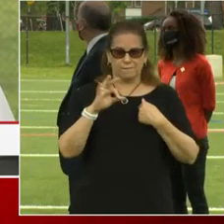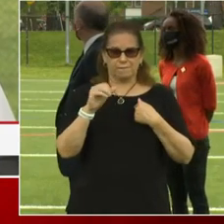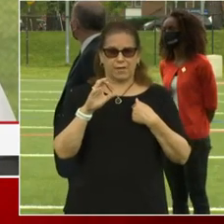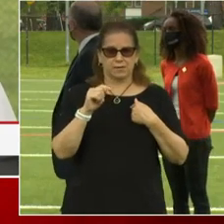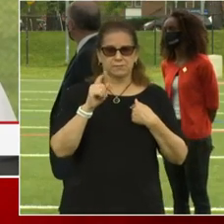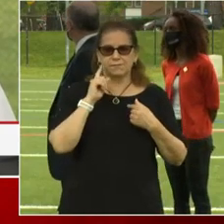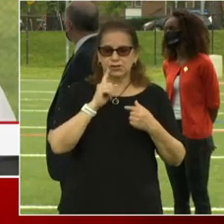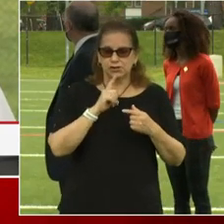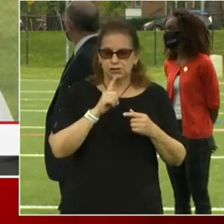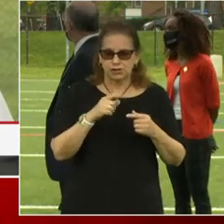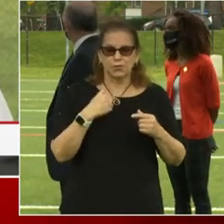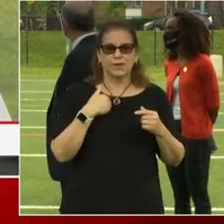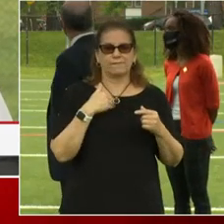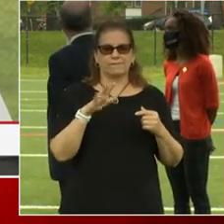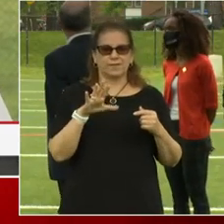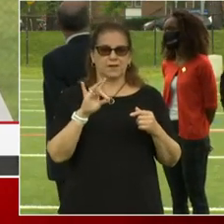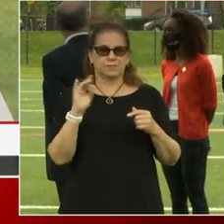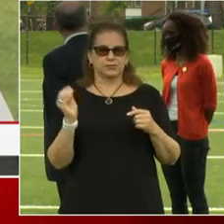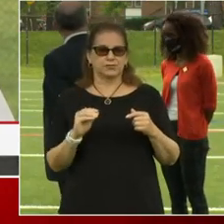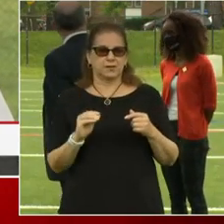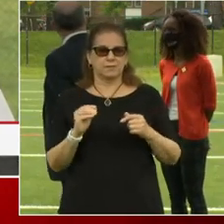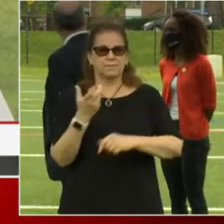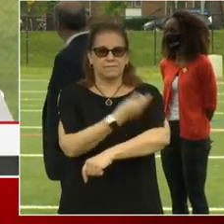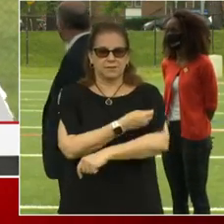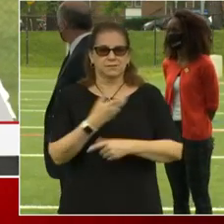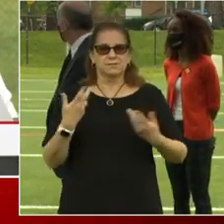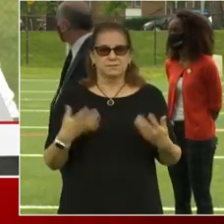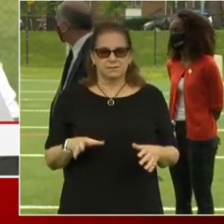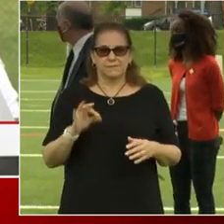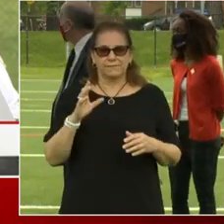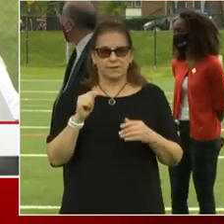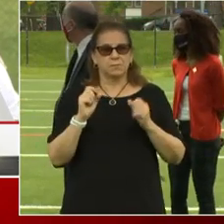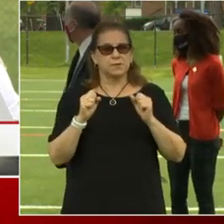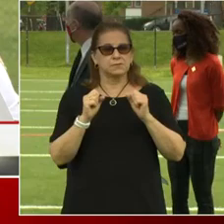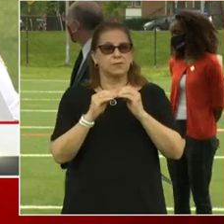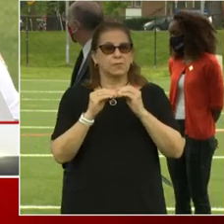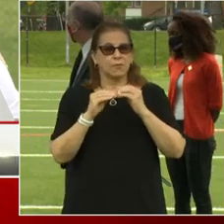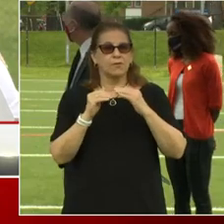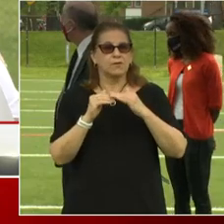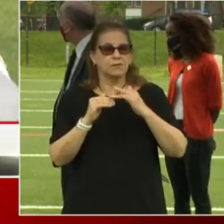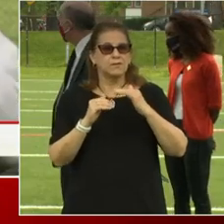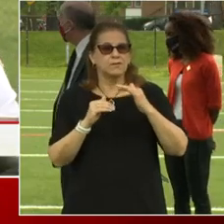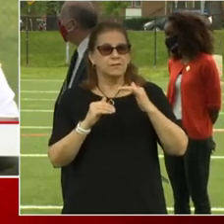to continue on encouraging the members of the Metropolitan Police Department to be fully